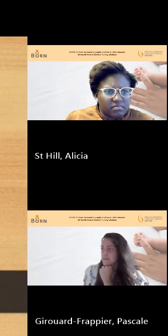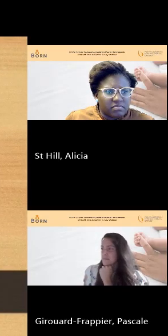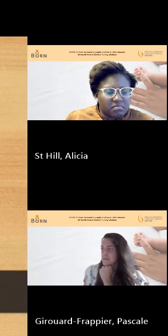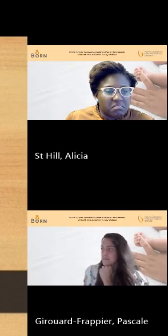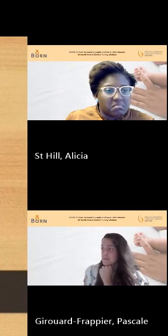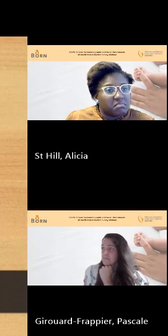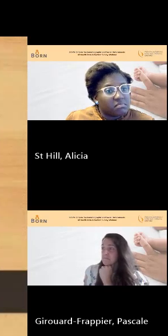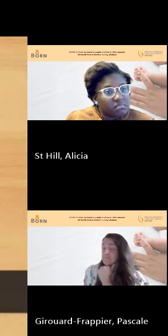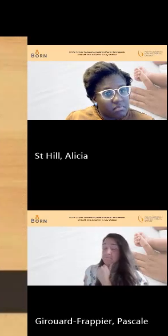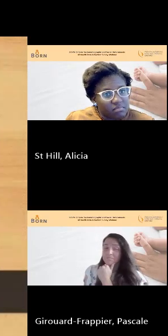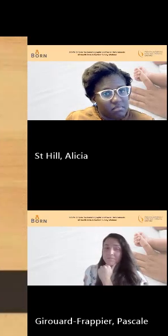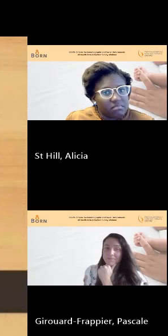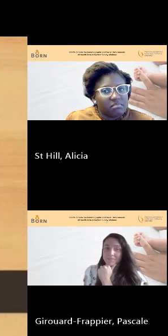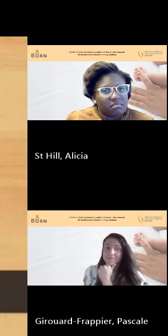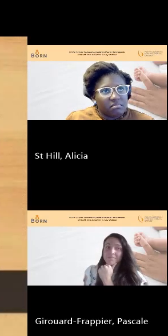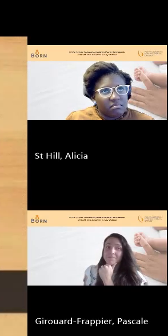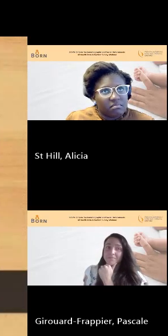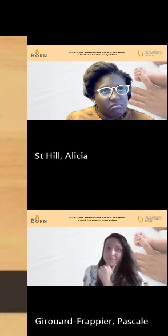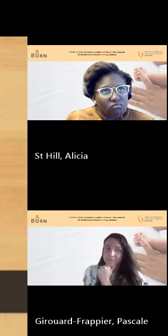disability.